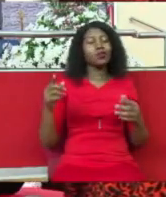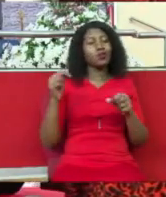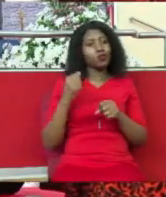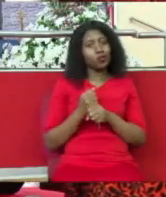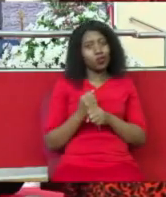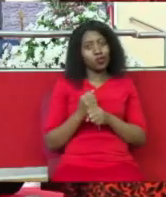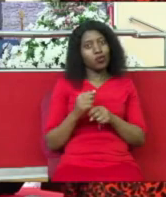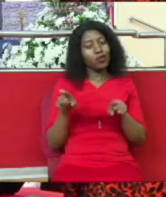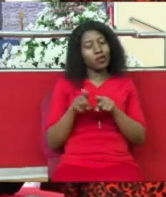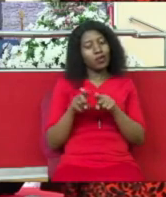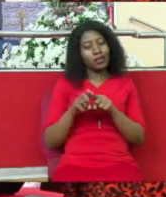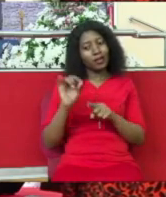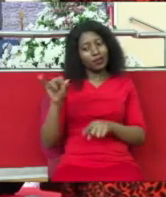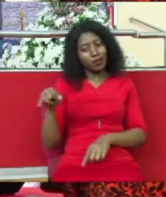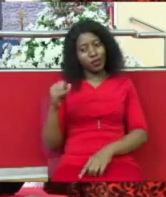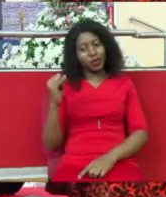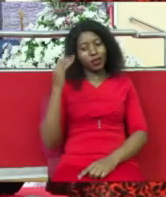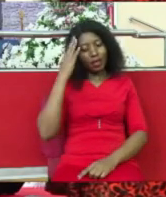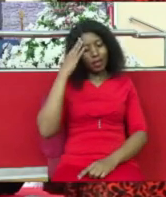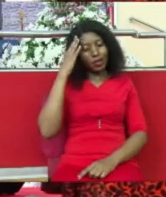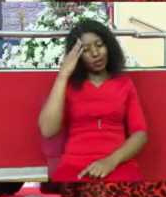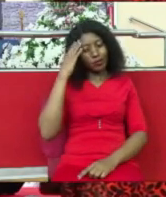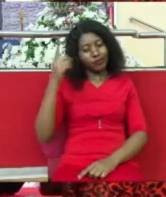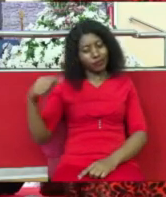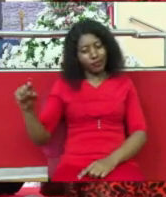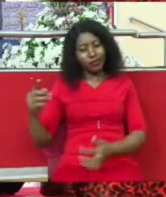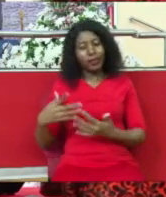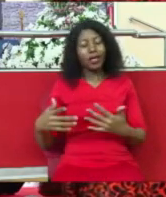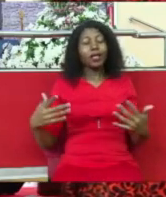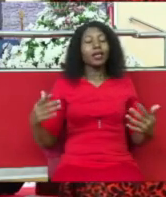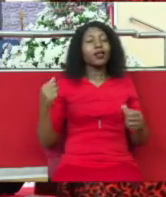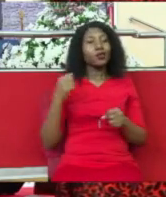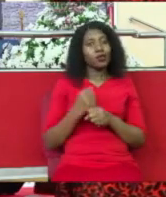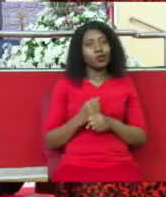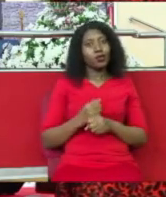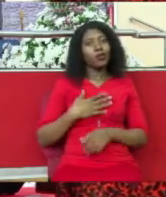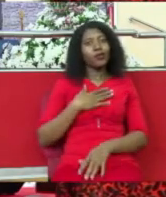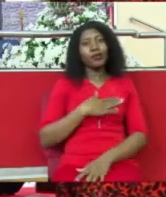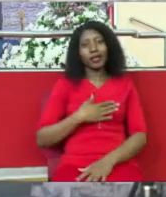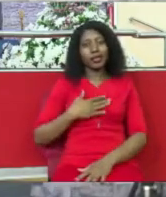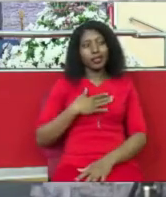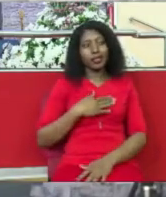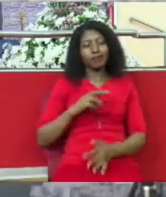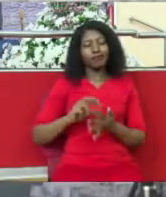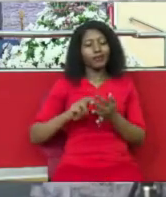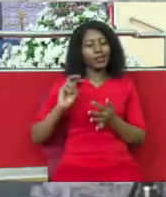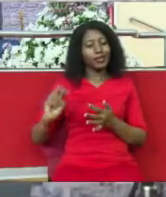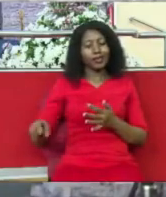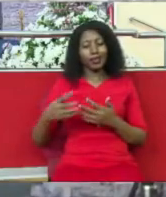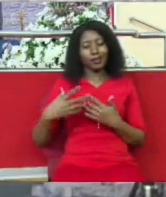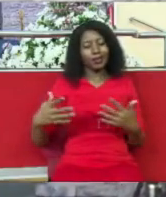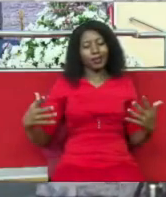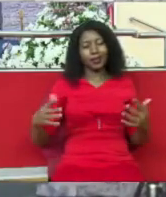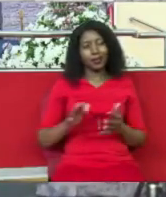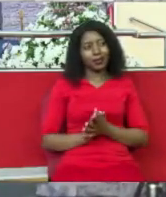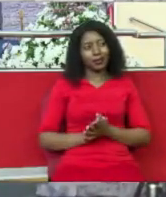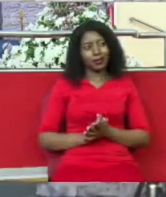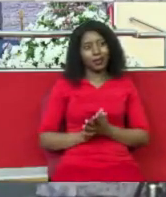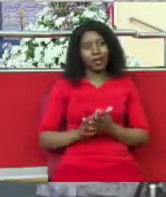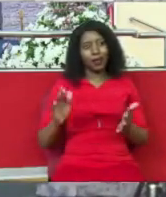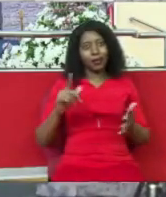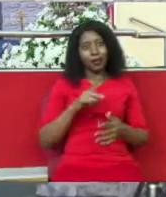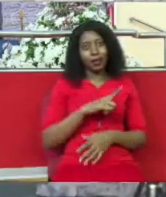jambo unalofaa kulifanya kama vile Jonah. Delete. Au kaweze kuondoa hiyo nambari. Praise the name of the Lord. Ondoa hiyo